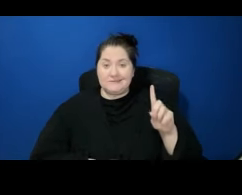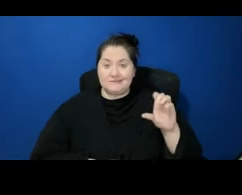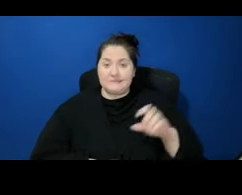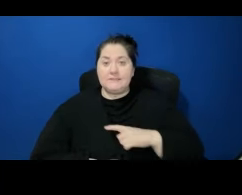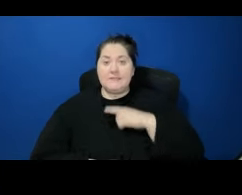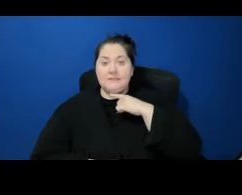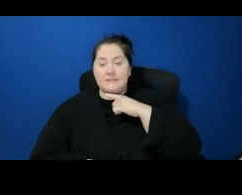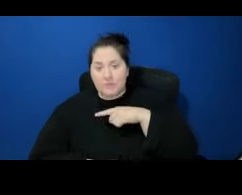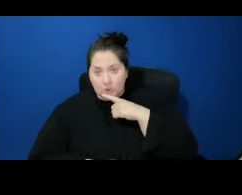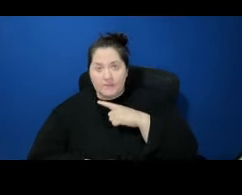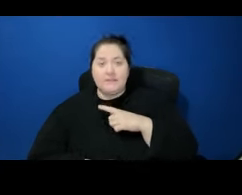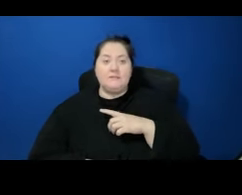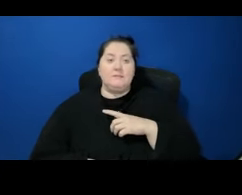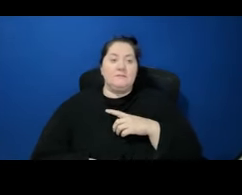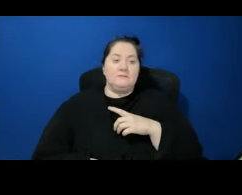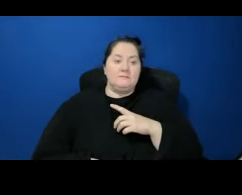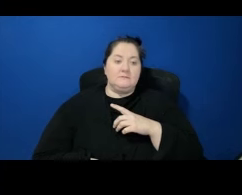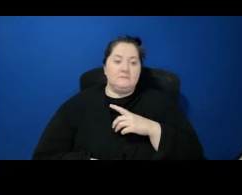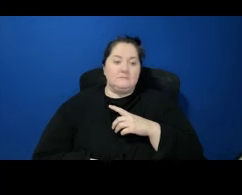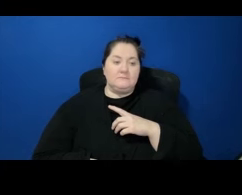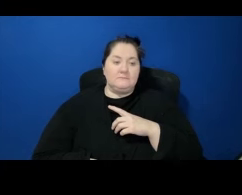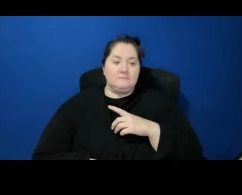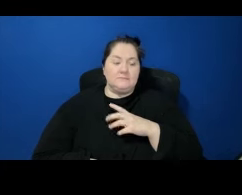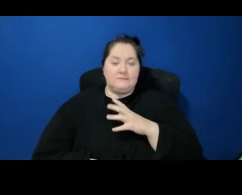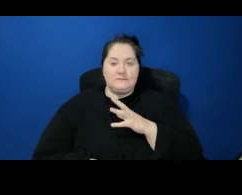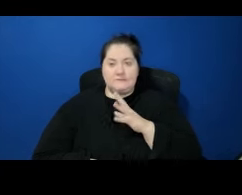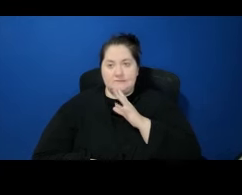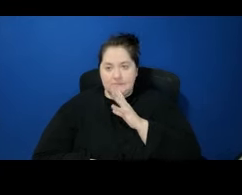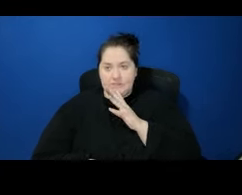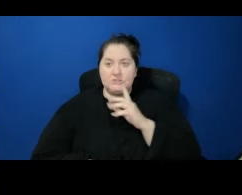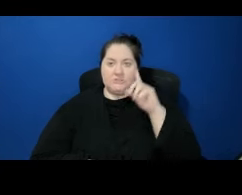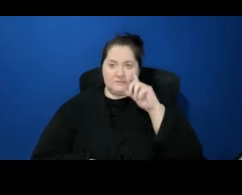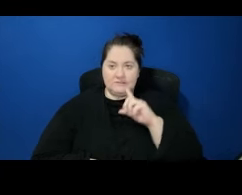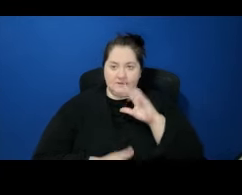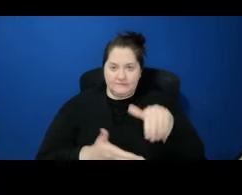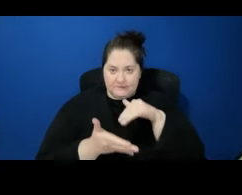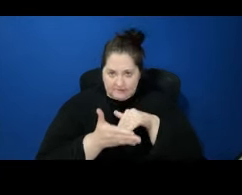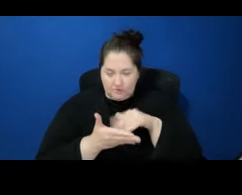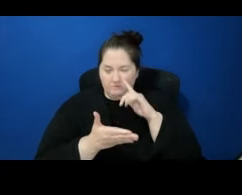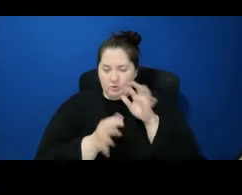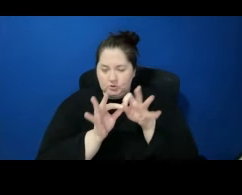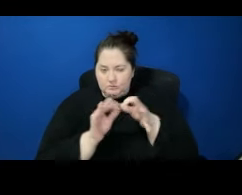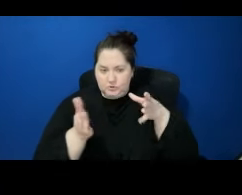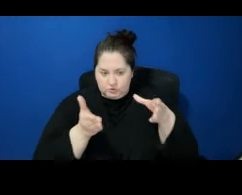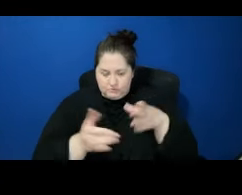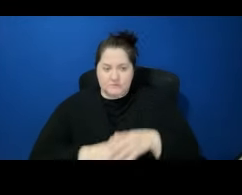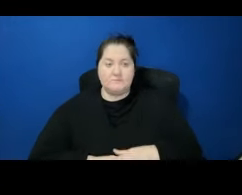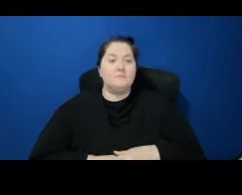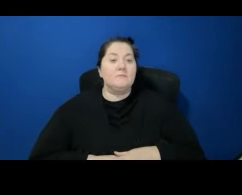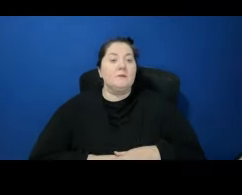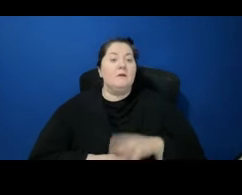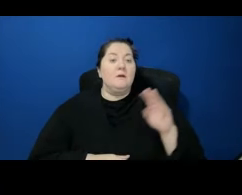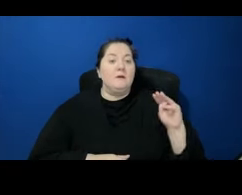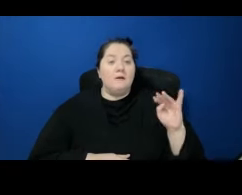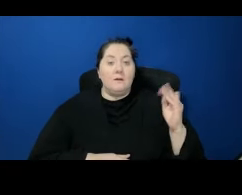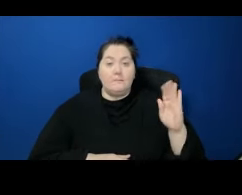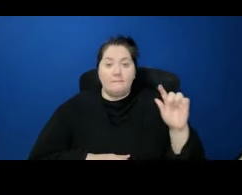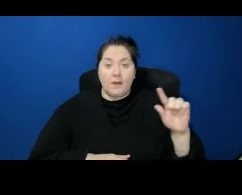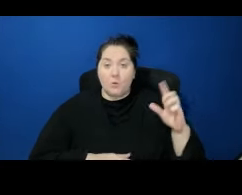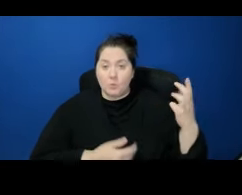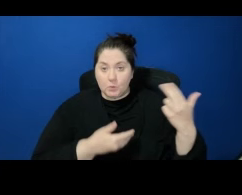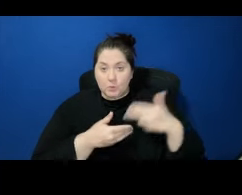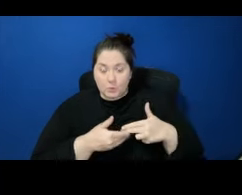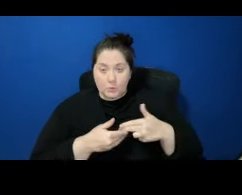Speech Deaf Center for interpreting services. In a second, Michael is going to join us. He is our long-range